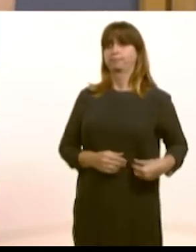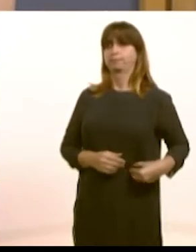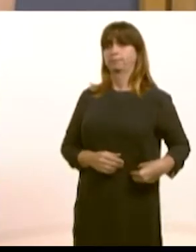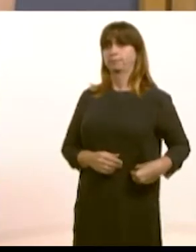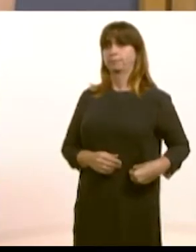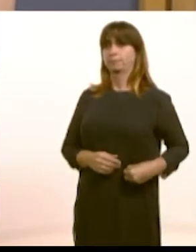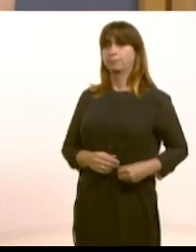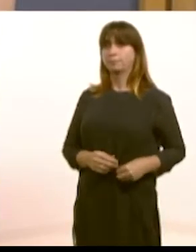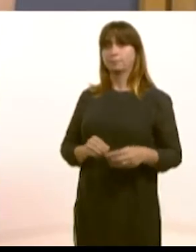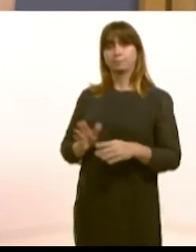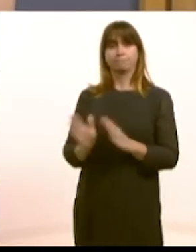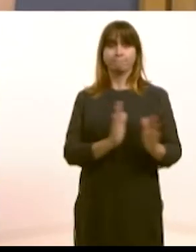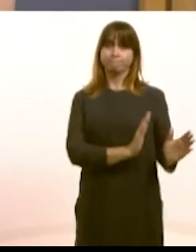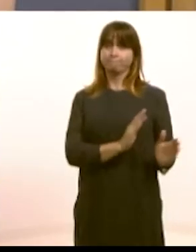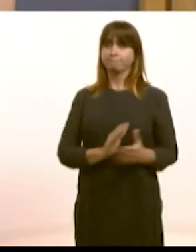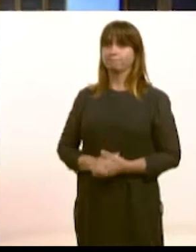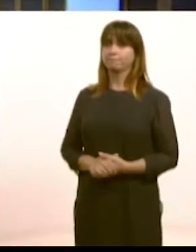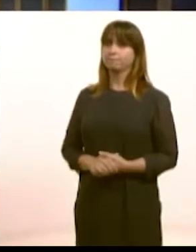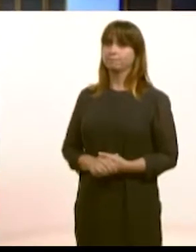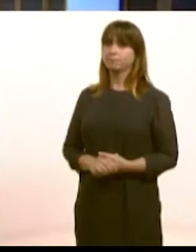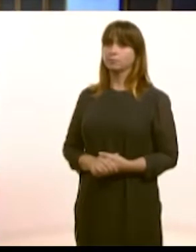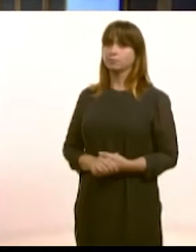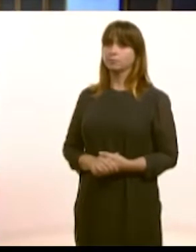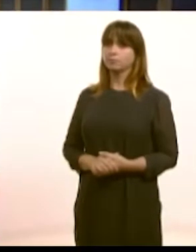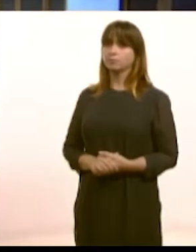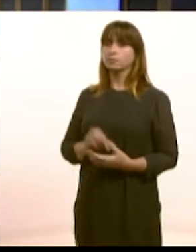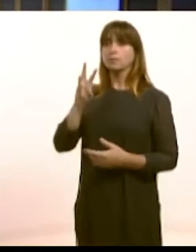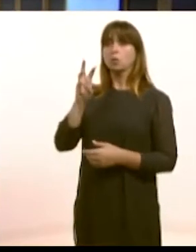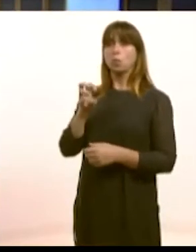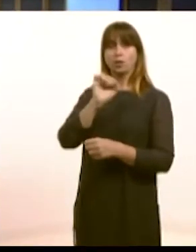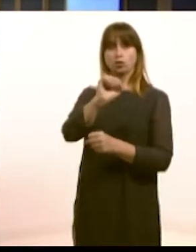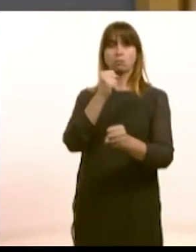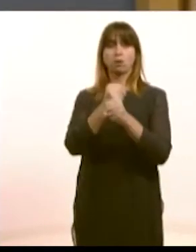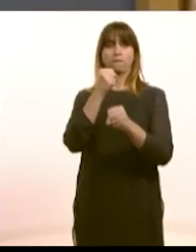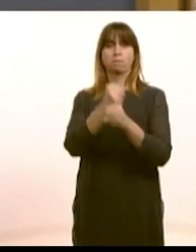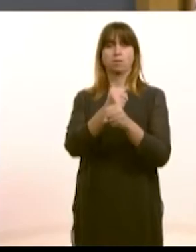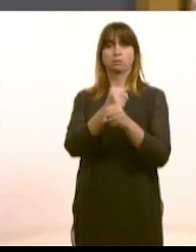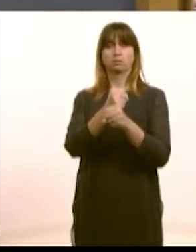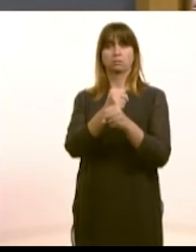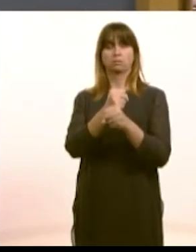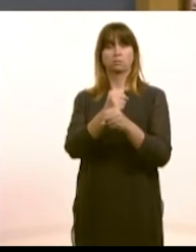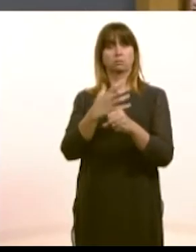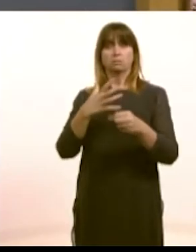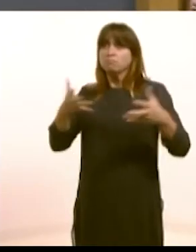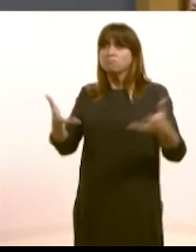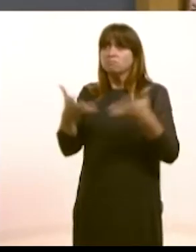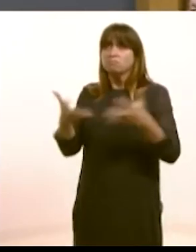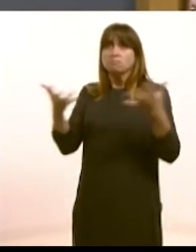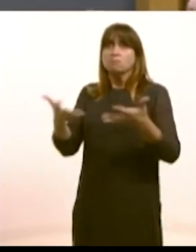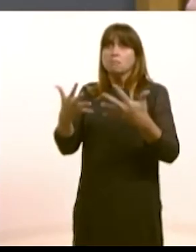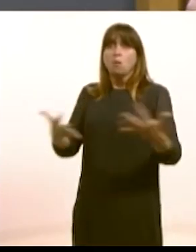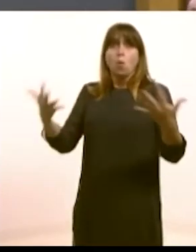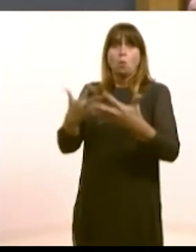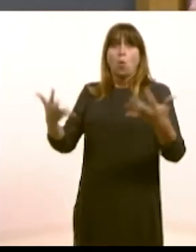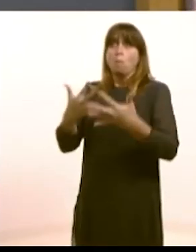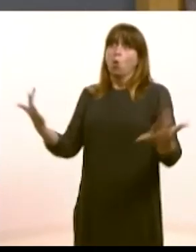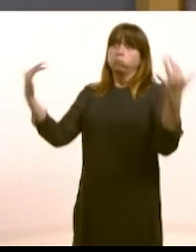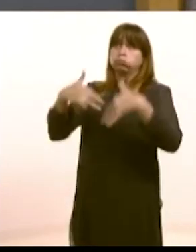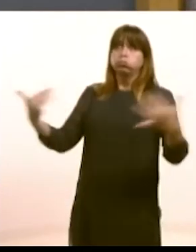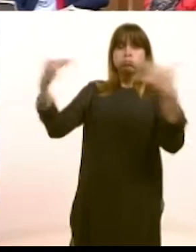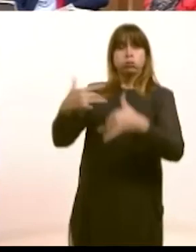Question two, Vicky Howell. What are the Welsh Government's priorities for increasing the number of tourists who visit Wales? Well, our Tourism